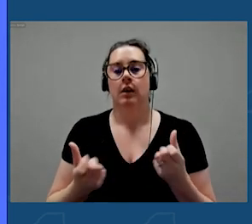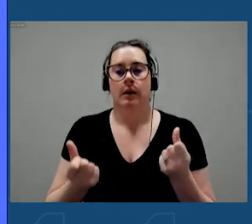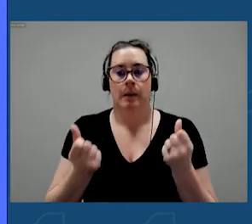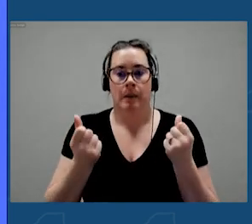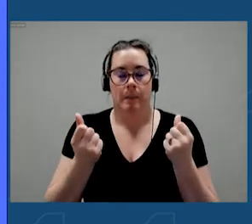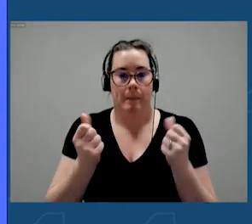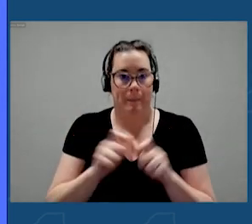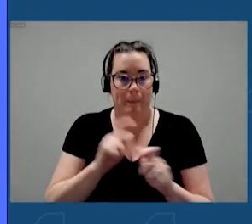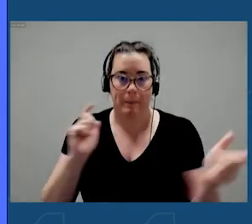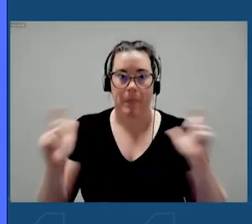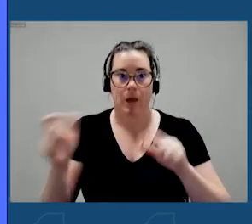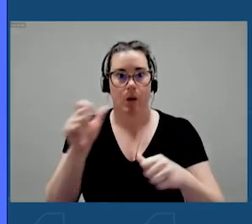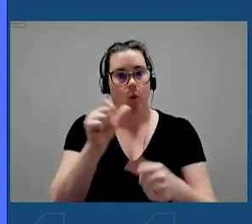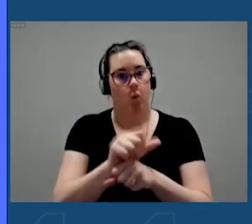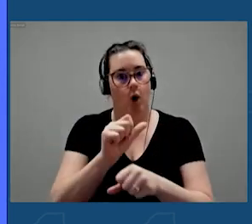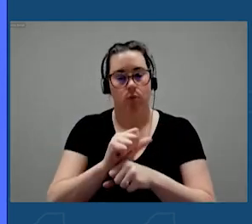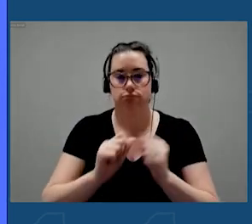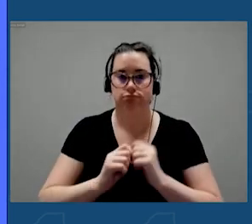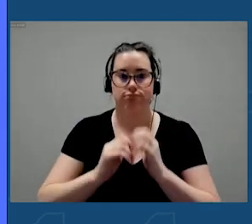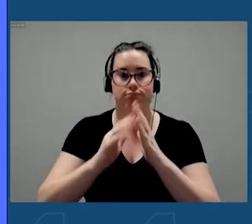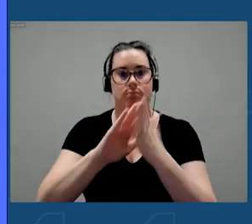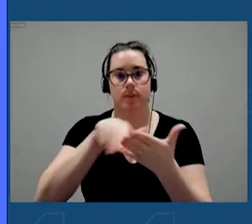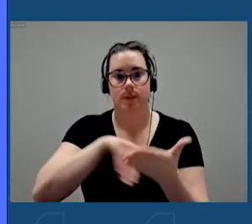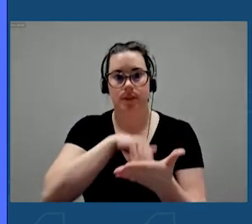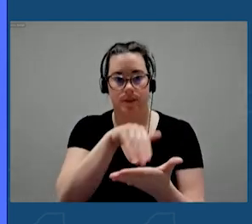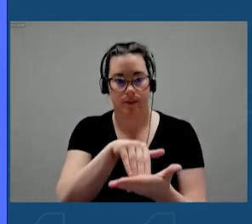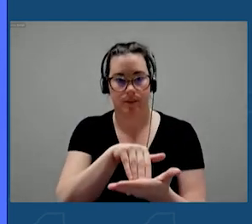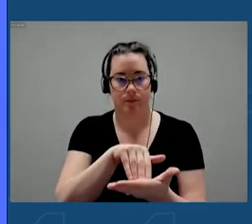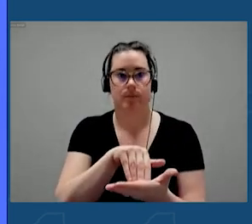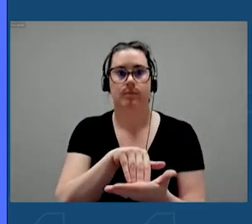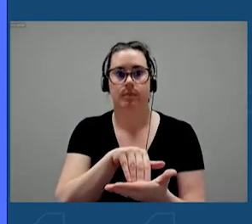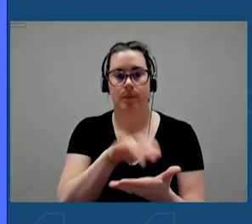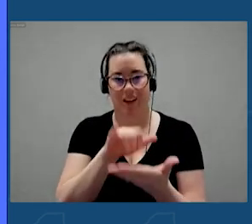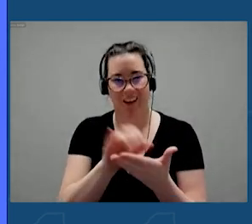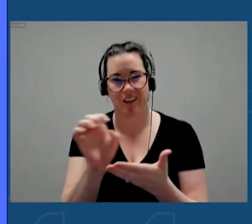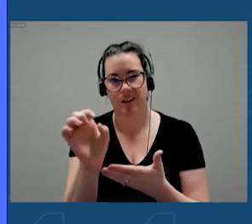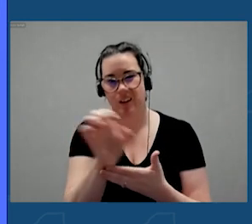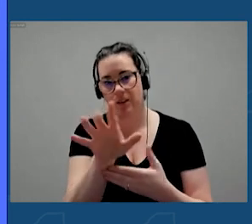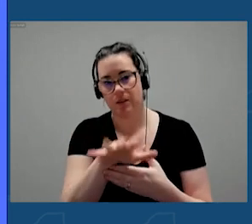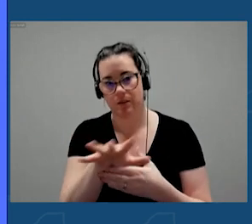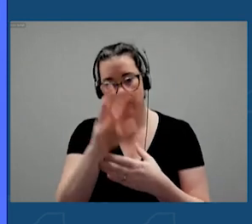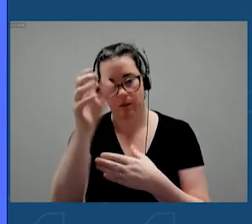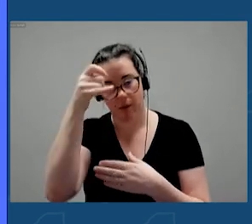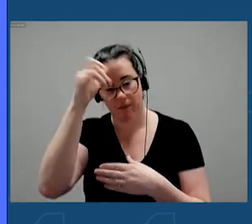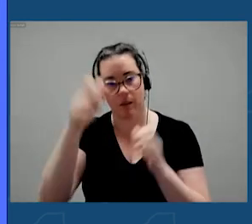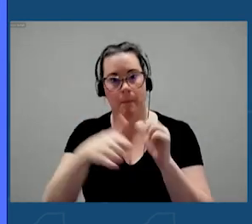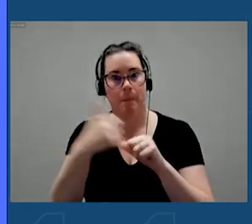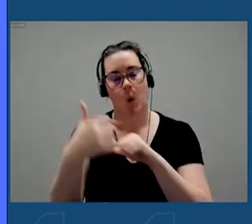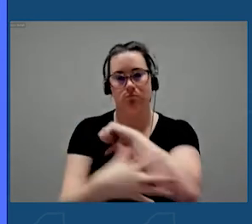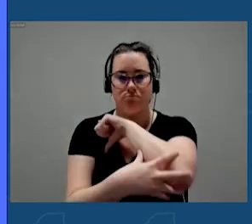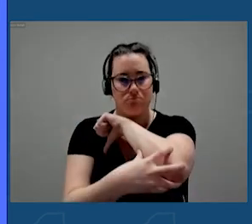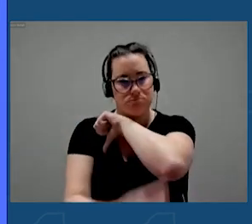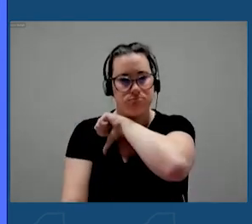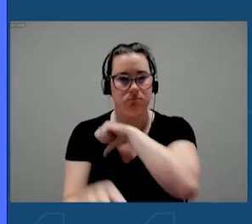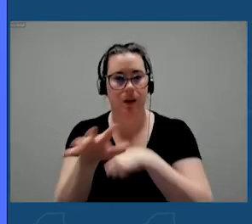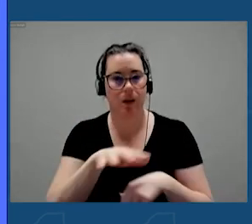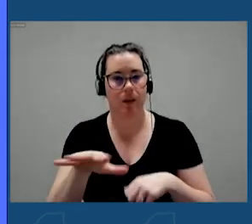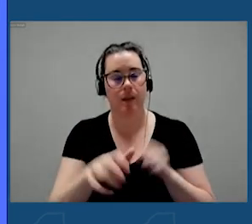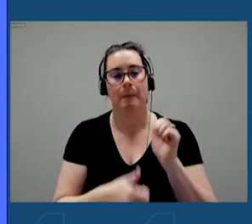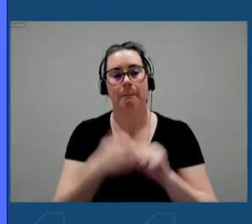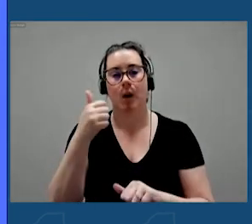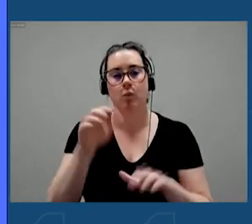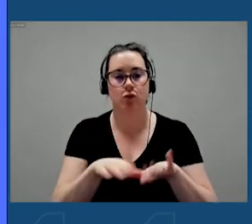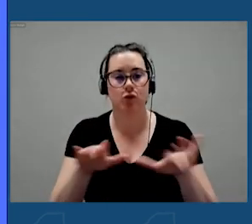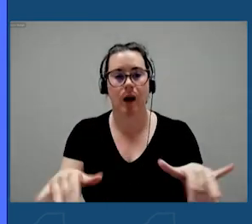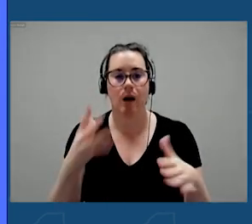center is right in the middle of the east side of Buffalo, the most impoverished area, one of the highest child poverty rates in the